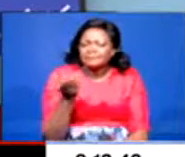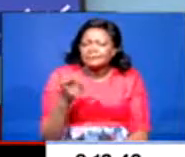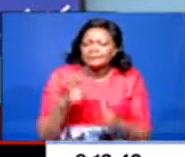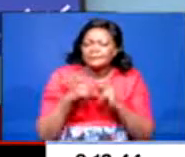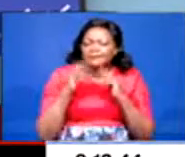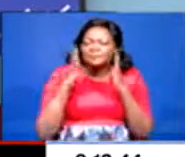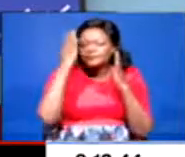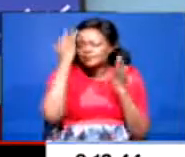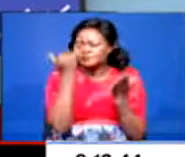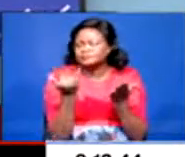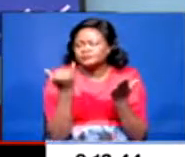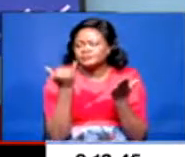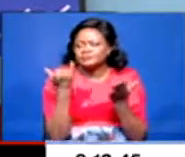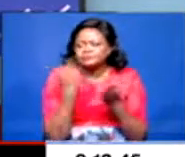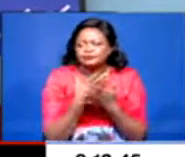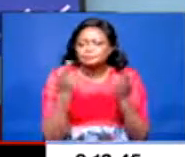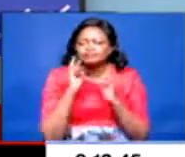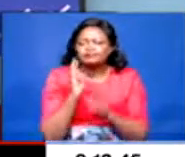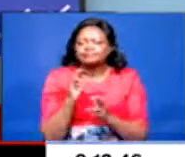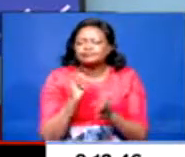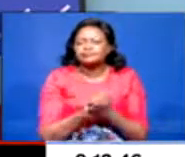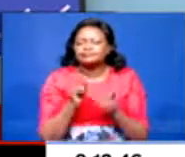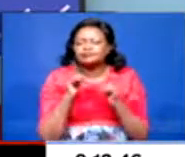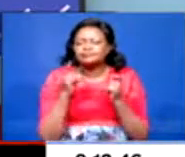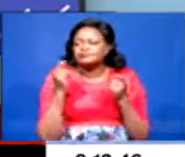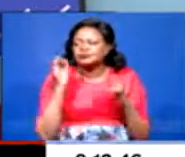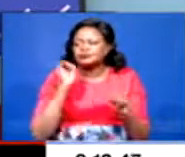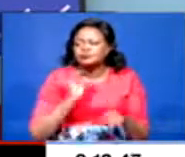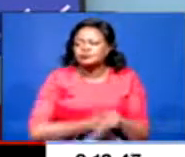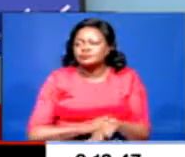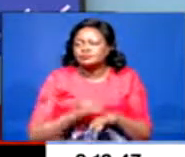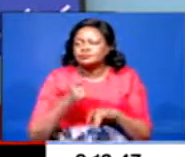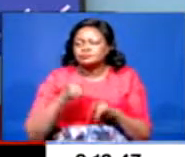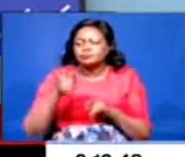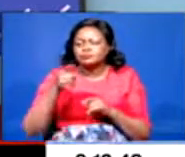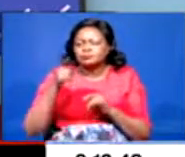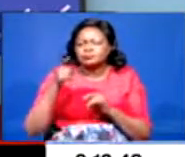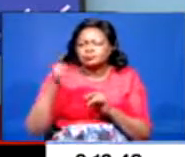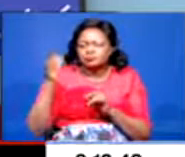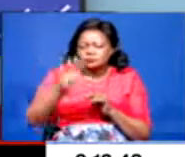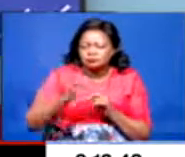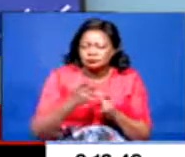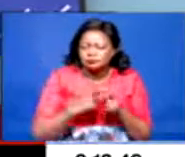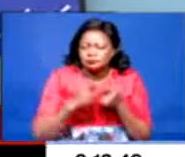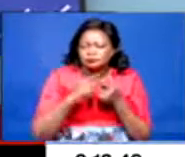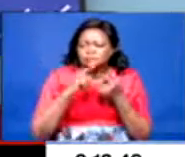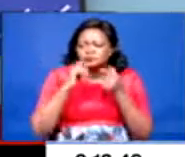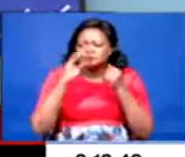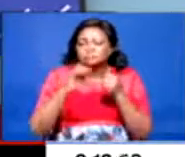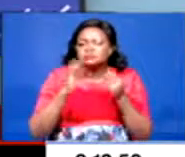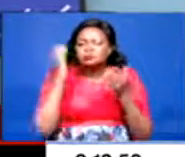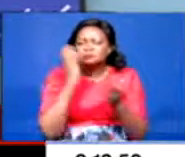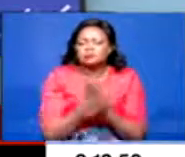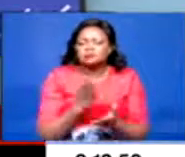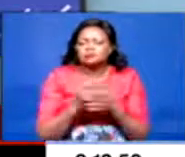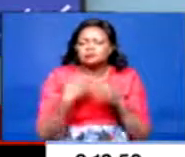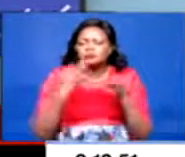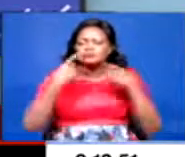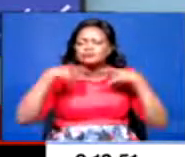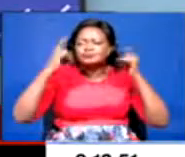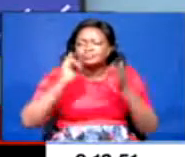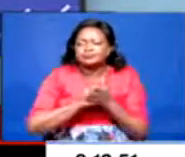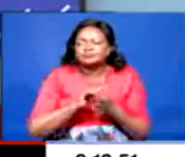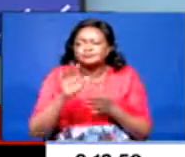Because whatever results the journalists will have gotten from the ground and IBC will have confirmed, you'll be free to declare that